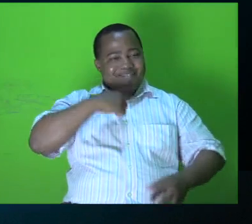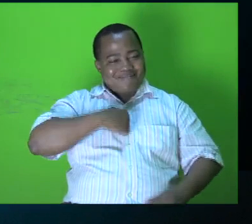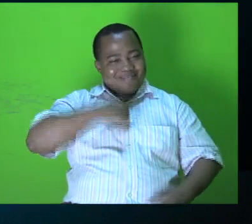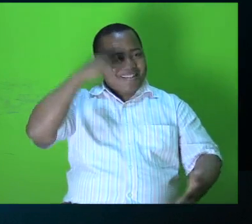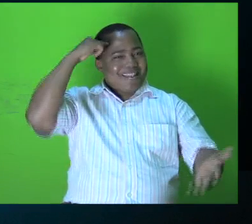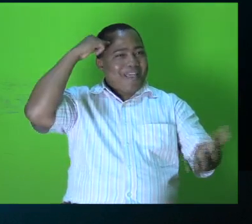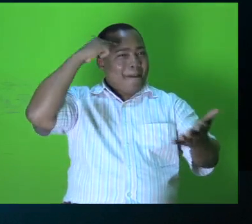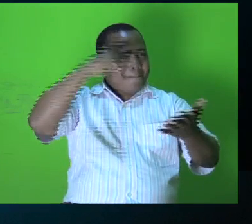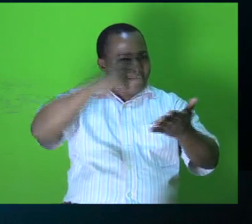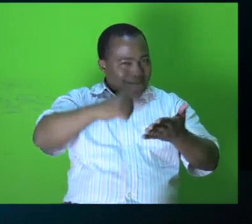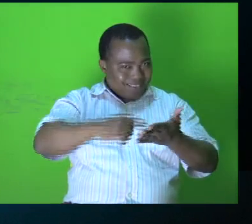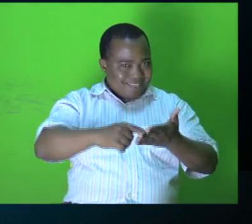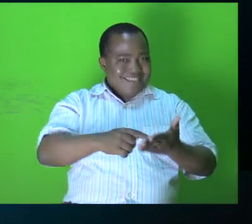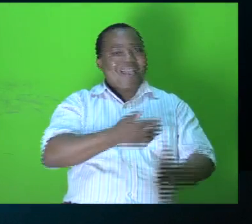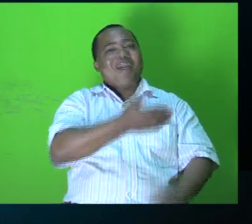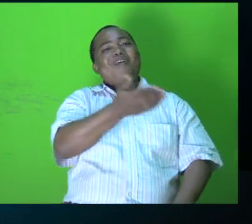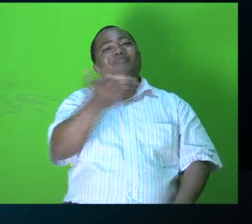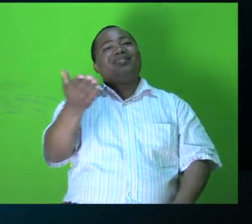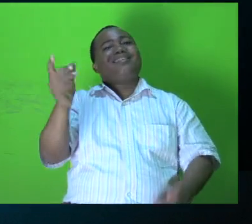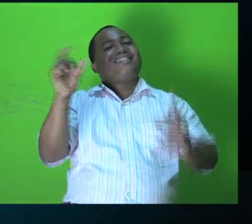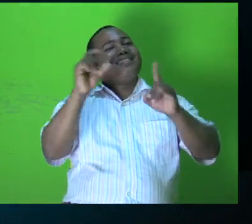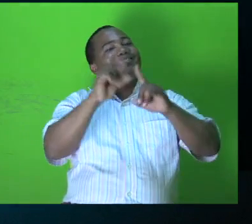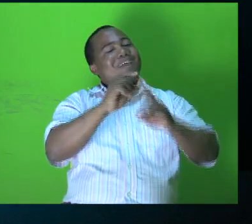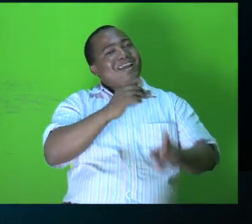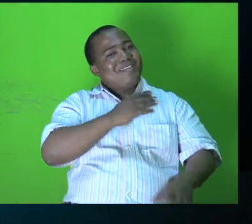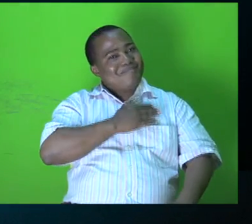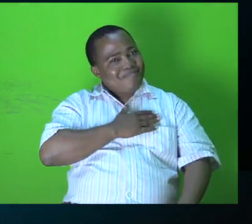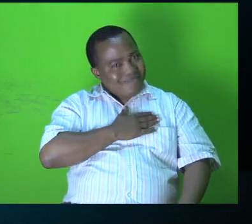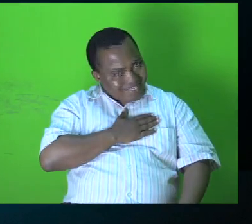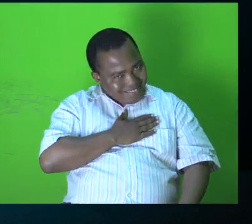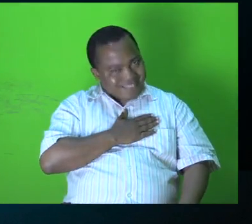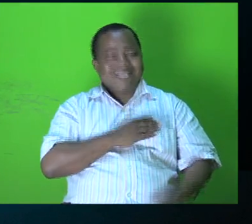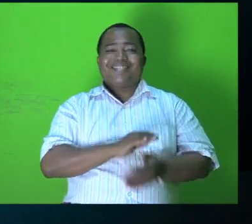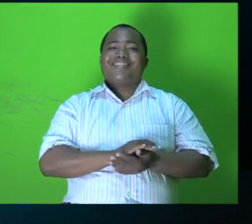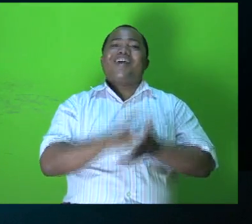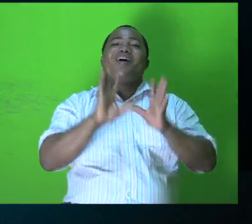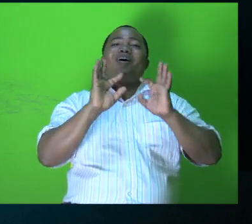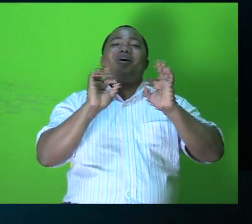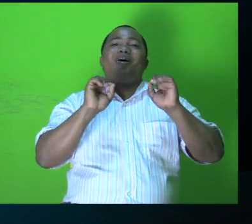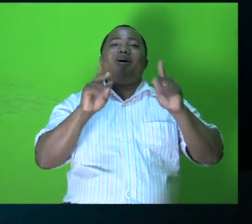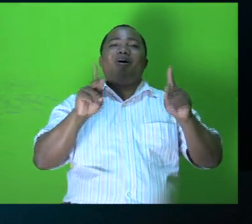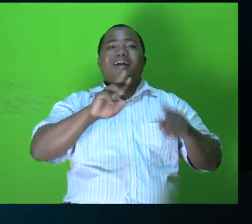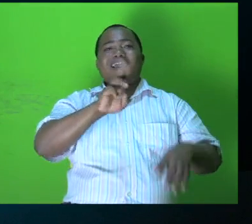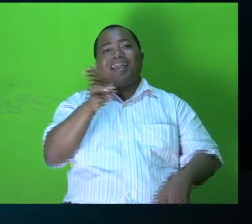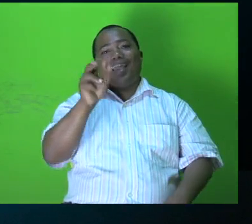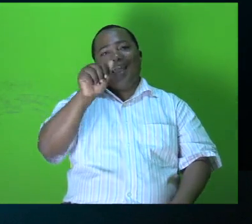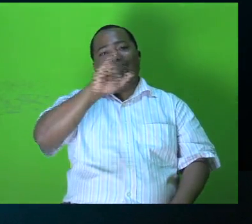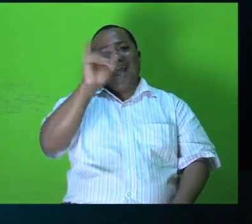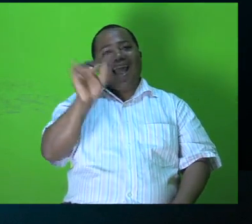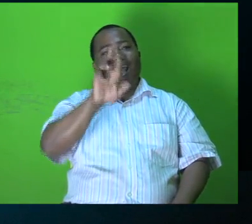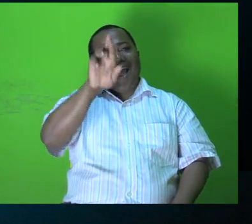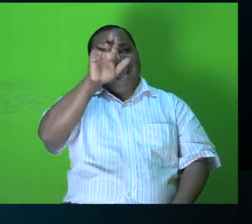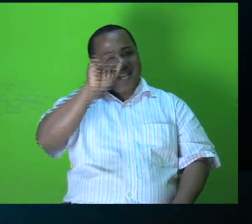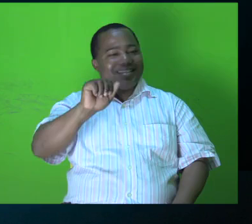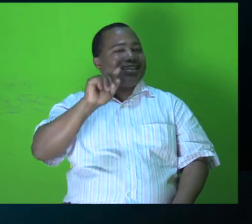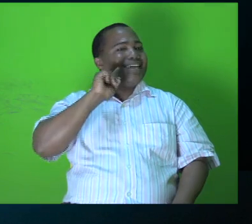meaning of this word, please? Yes, Hajara.